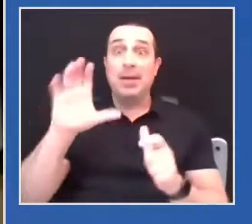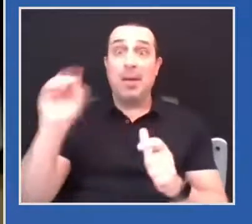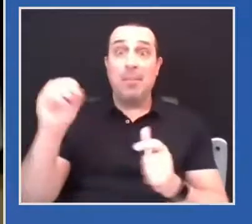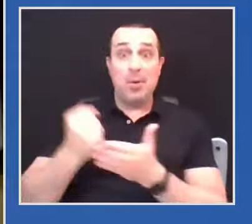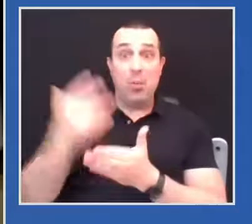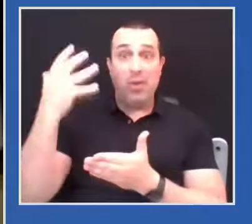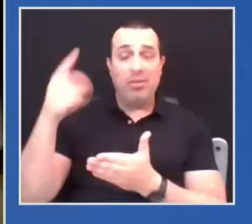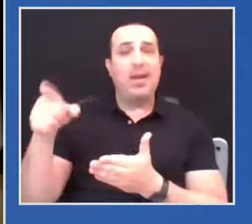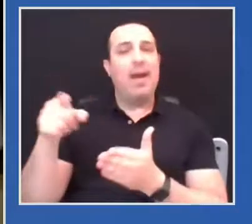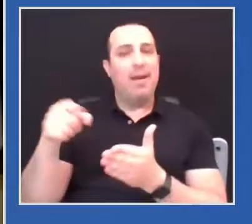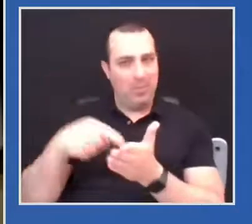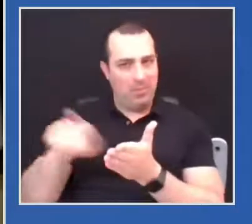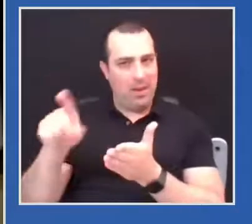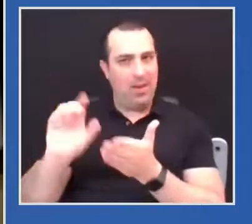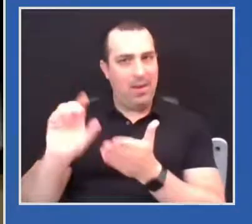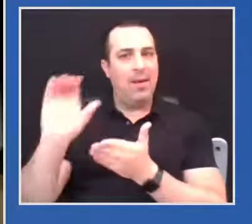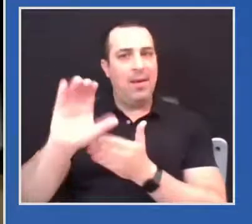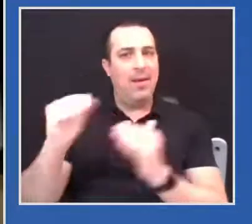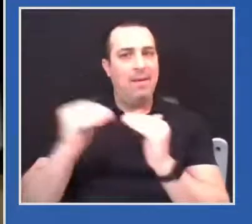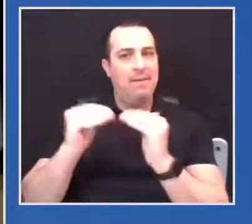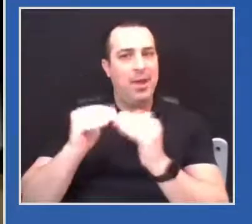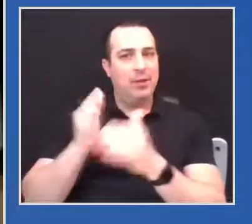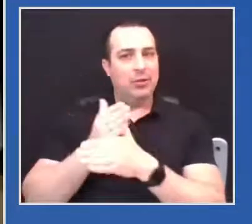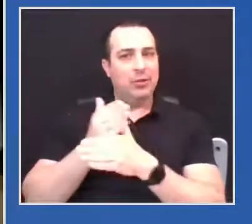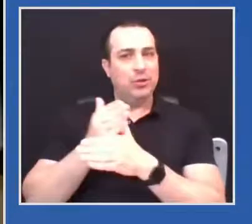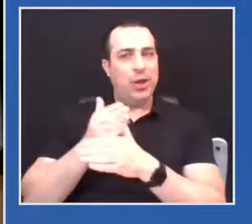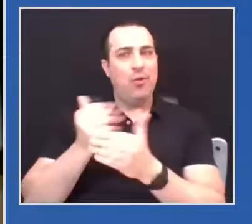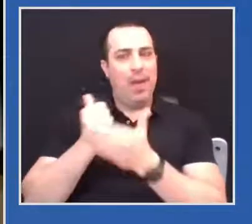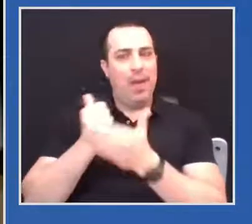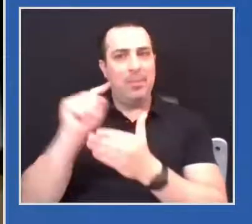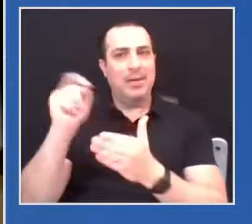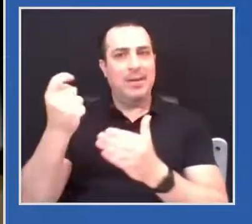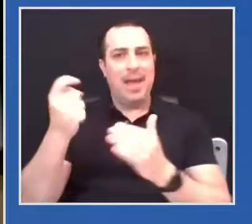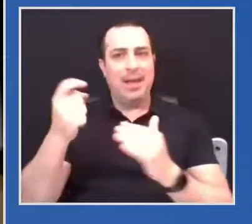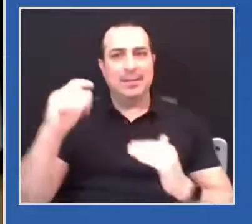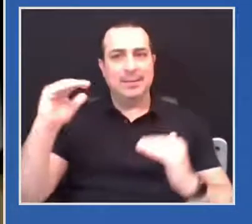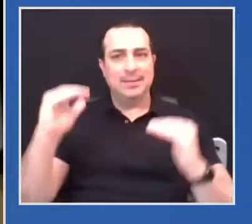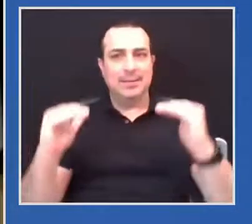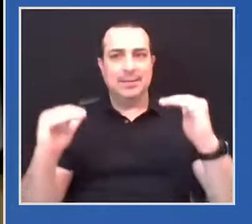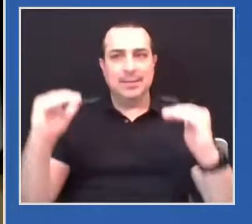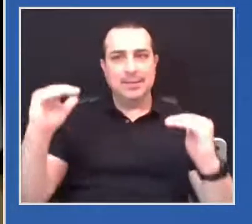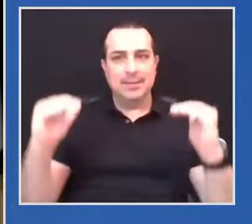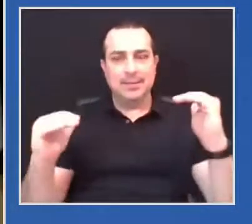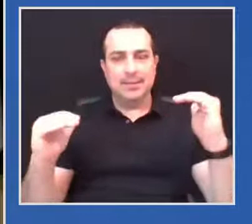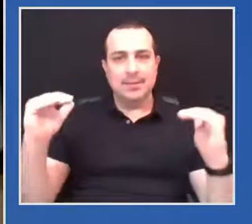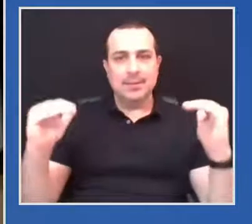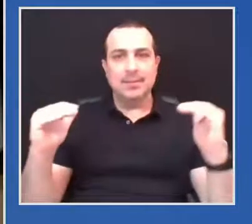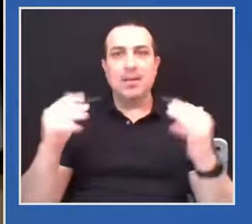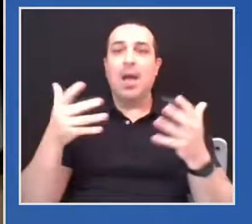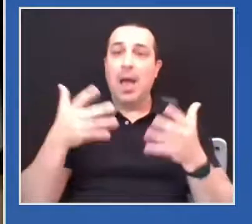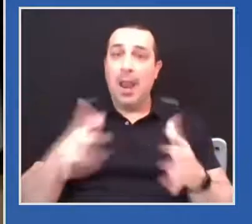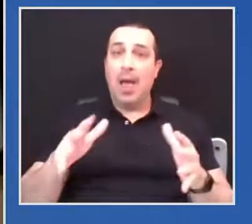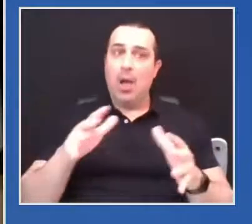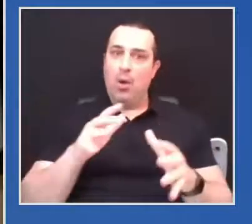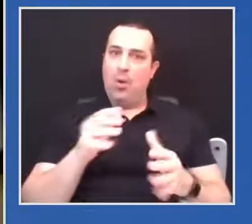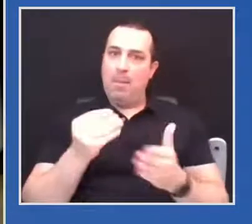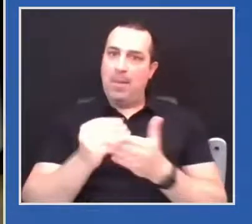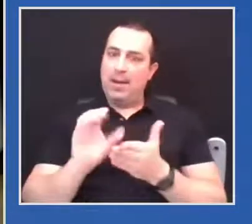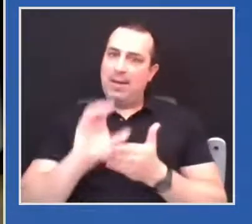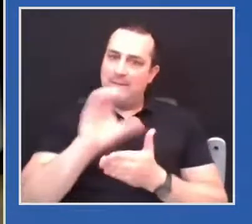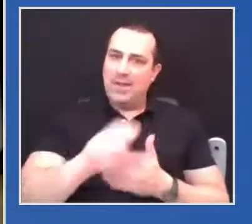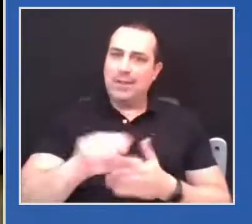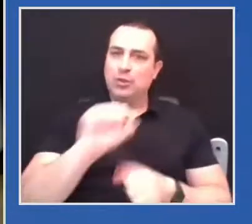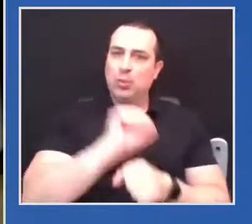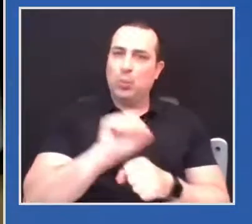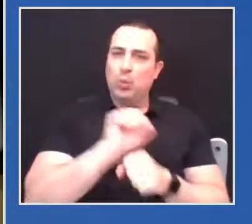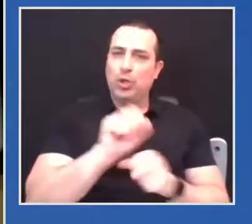to straighten out the tax structure. That money will allow us to invest in working people. I carry with me, I don't know if I have it with